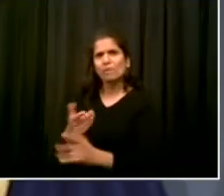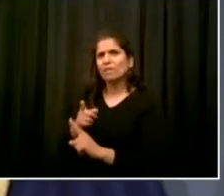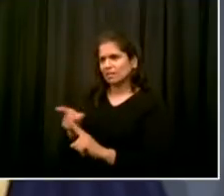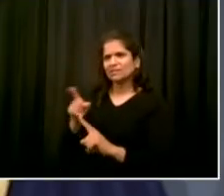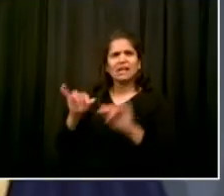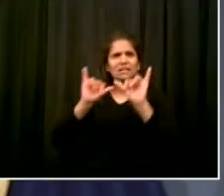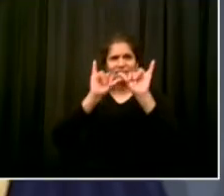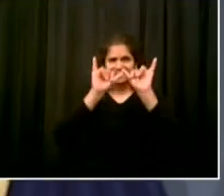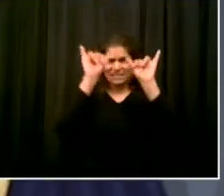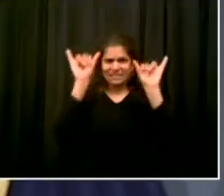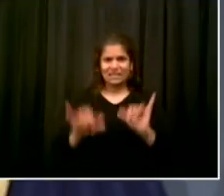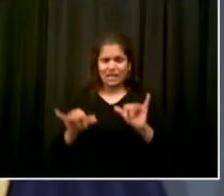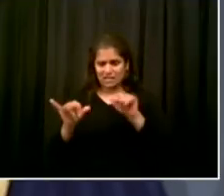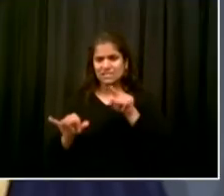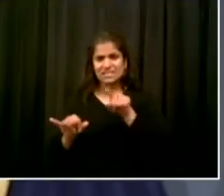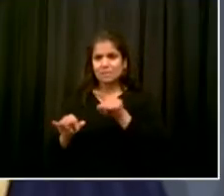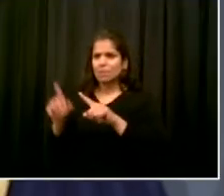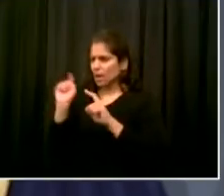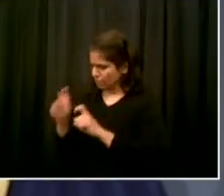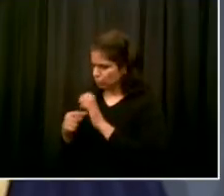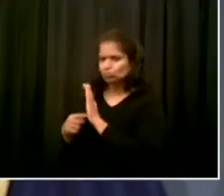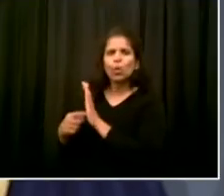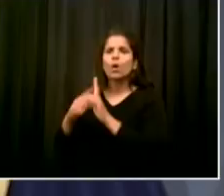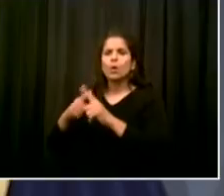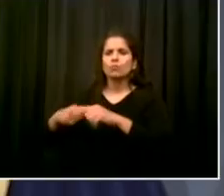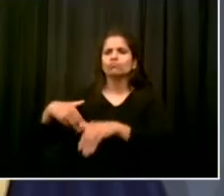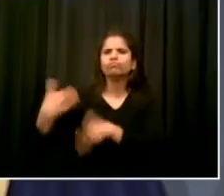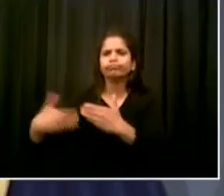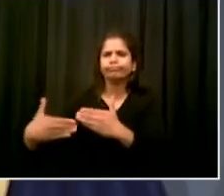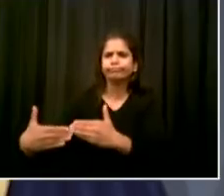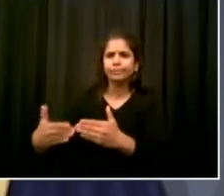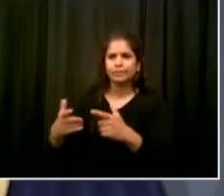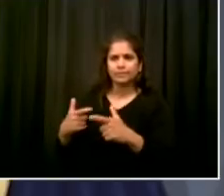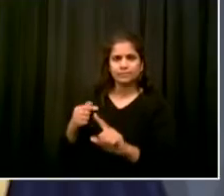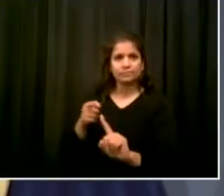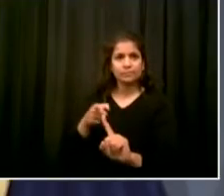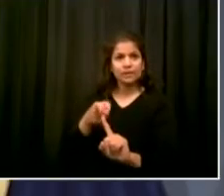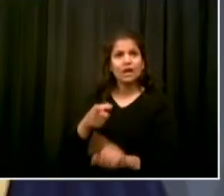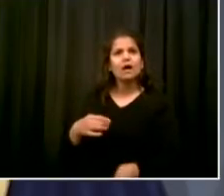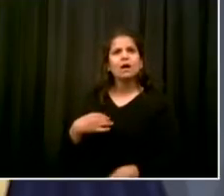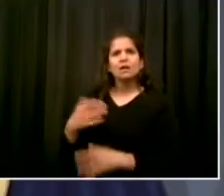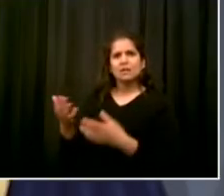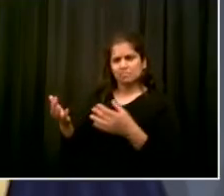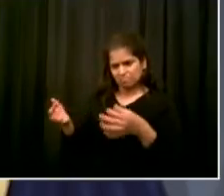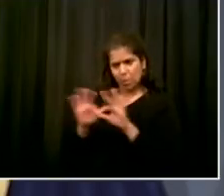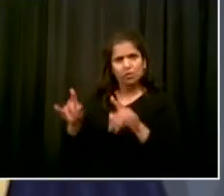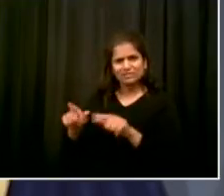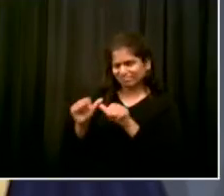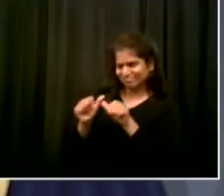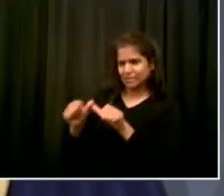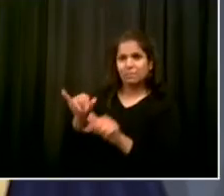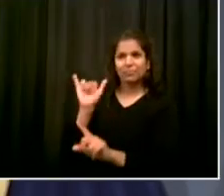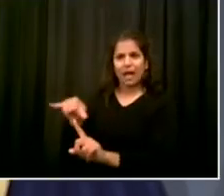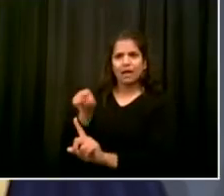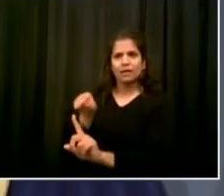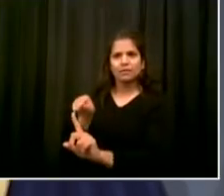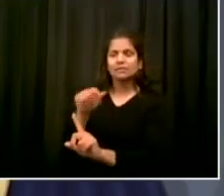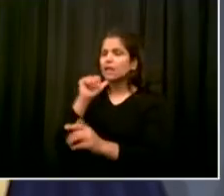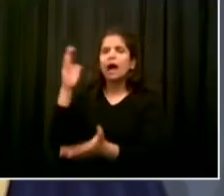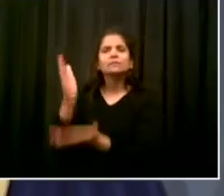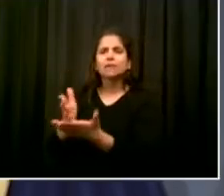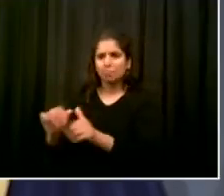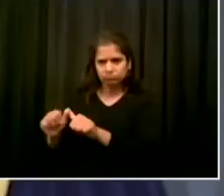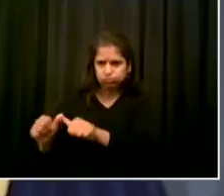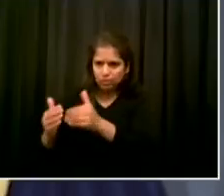very tangible in my worldview. When I see something move, that's what I care about, seeing that process that used to take